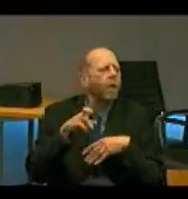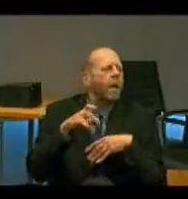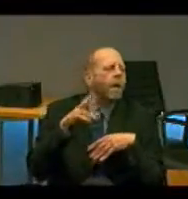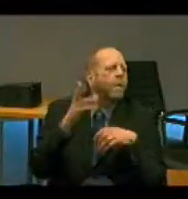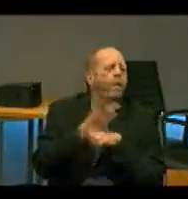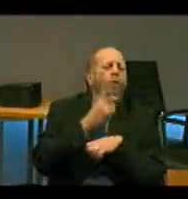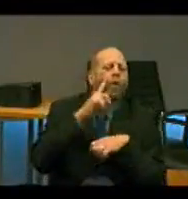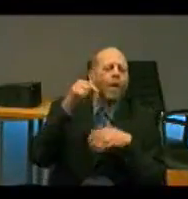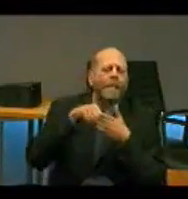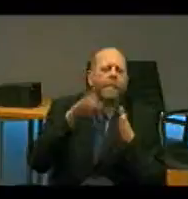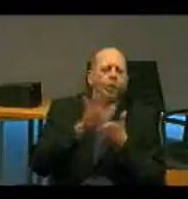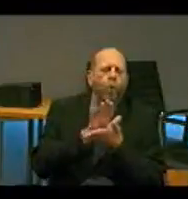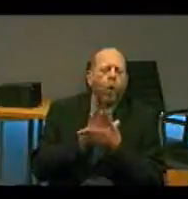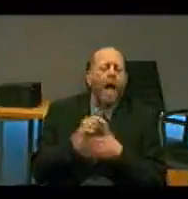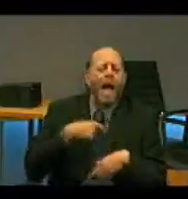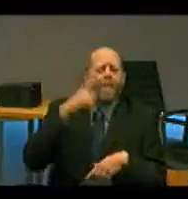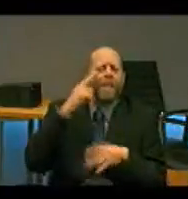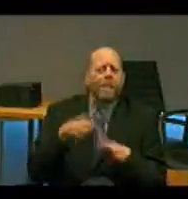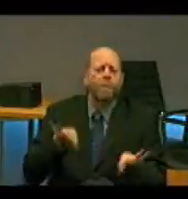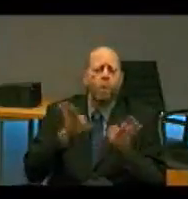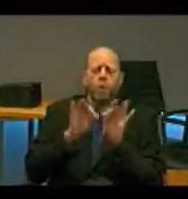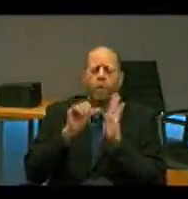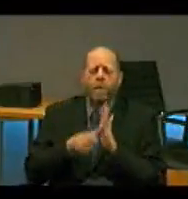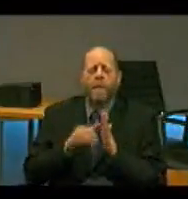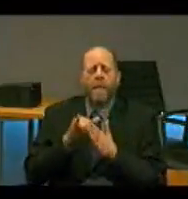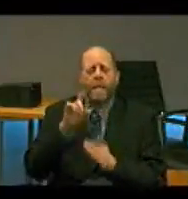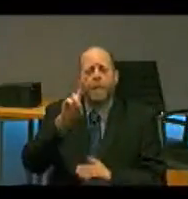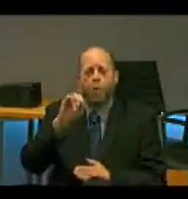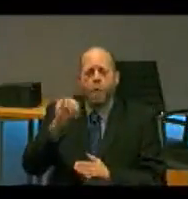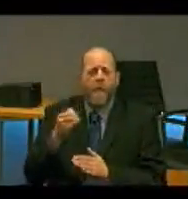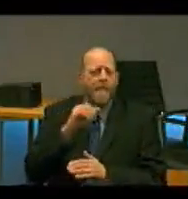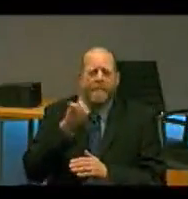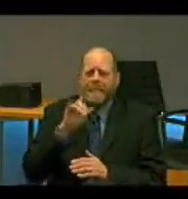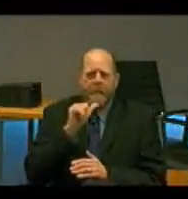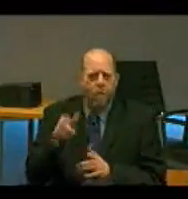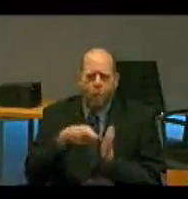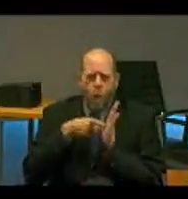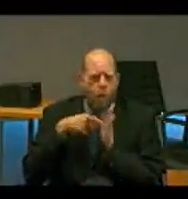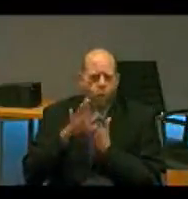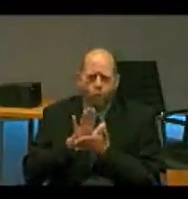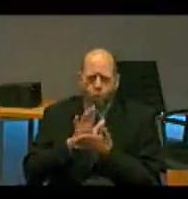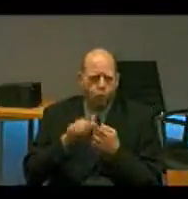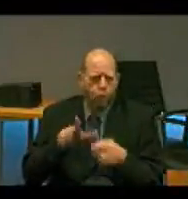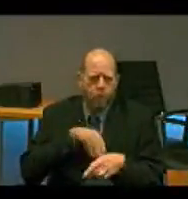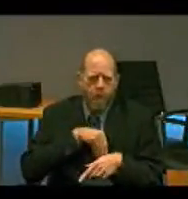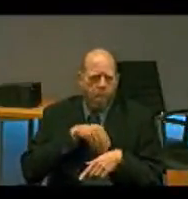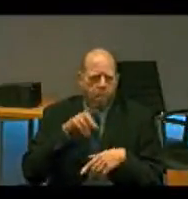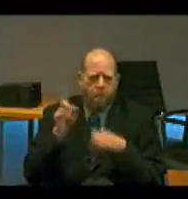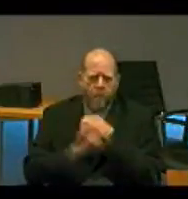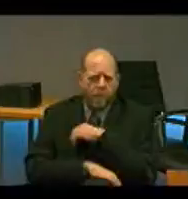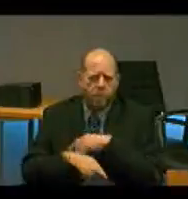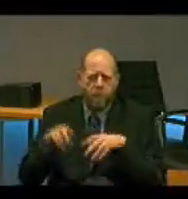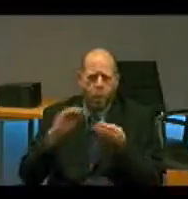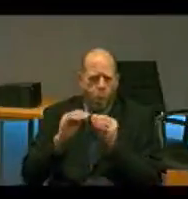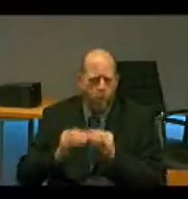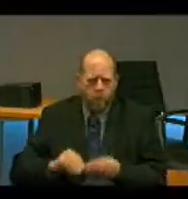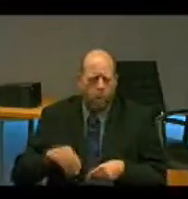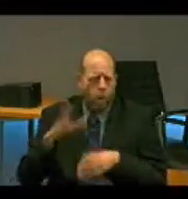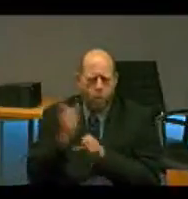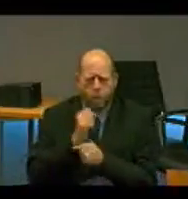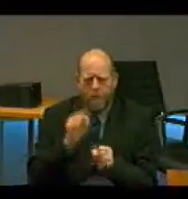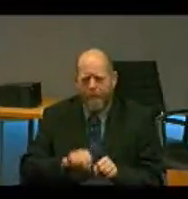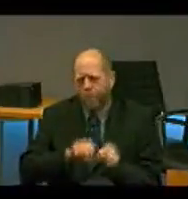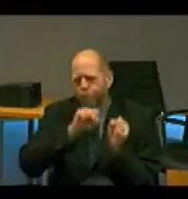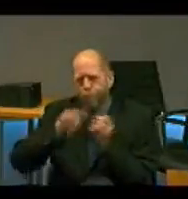used for in school. I think it's important to point out that the DOJ did not require schools to adopt discipline quotas or to get